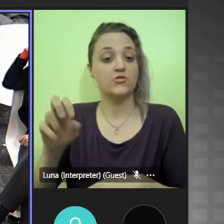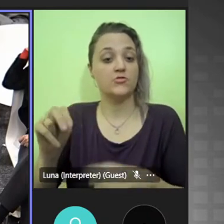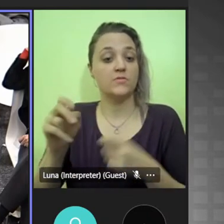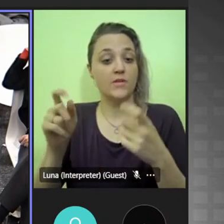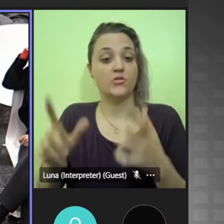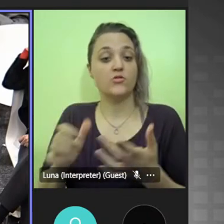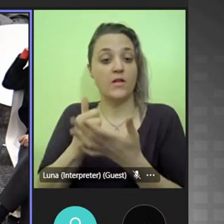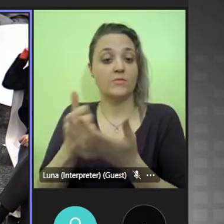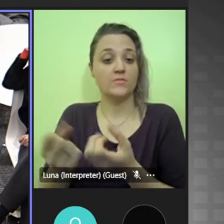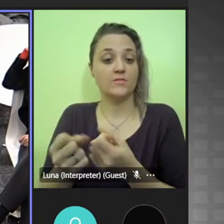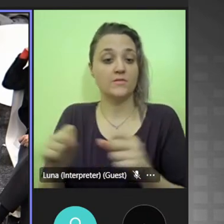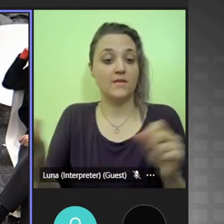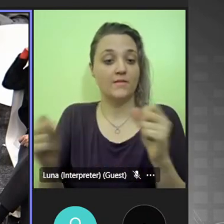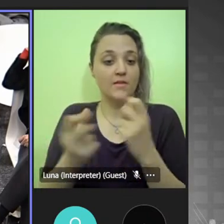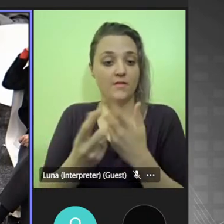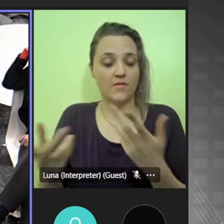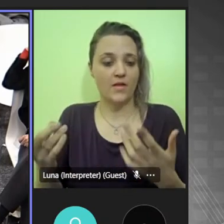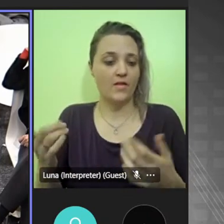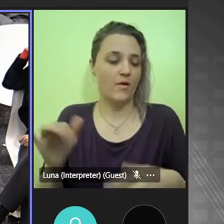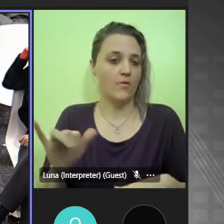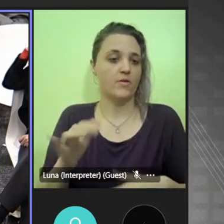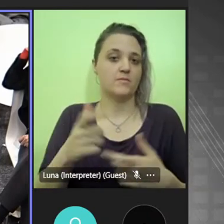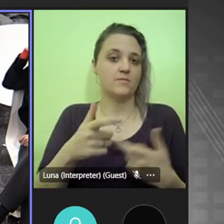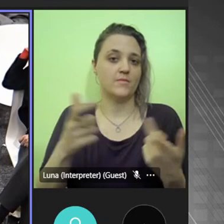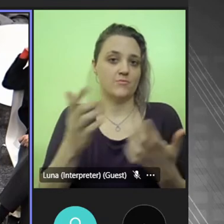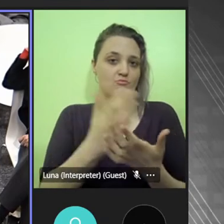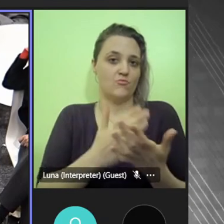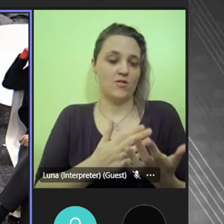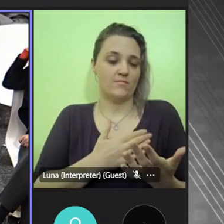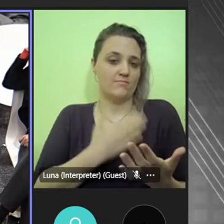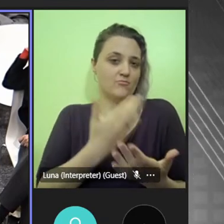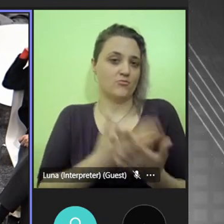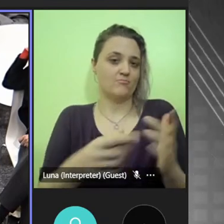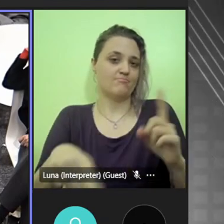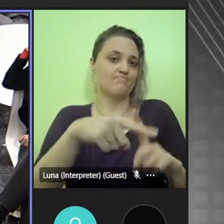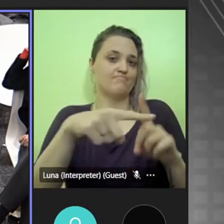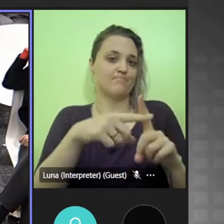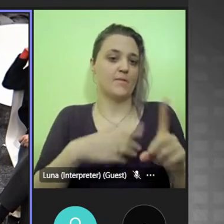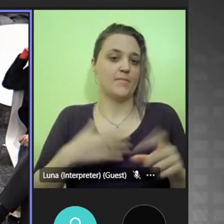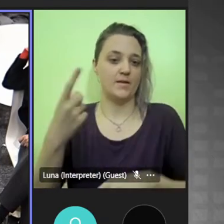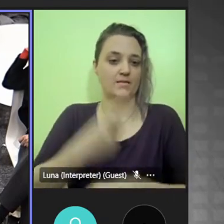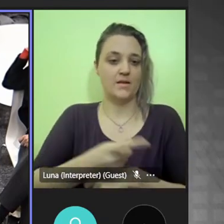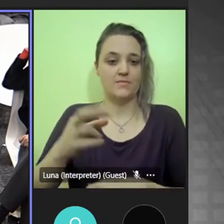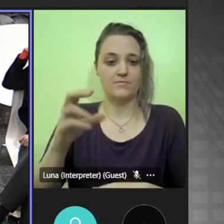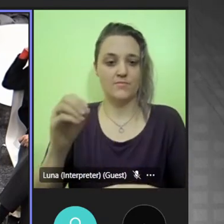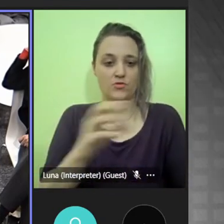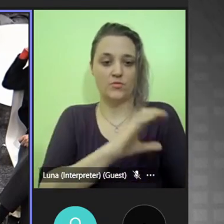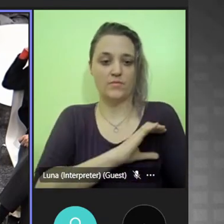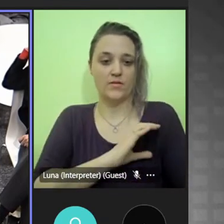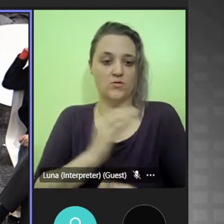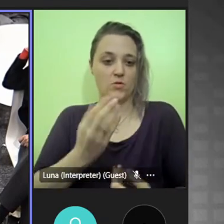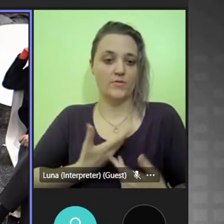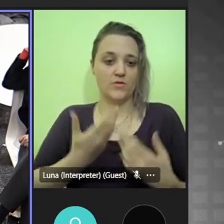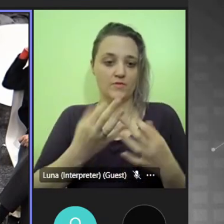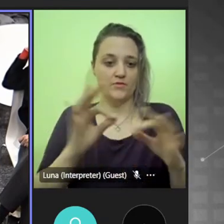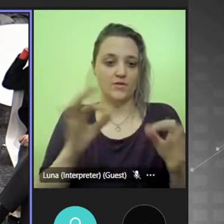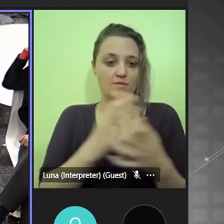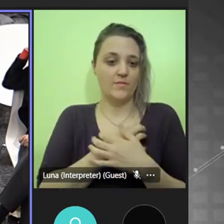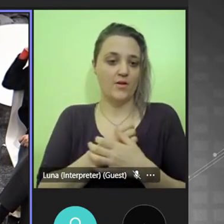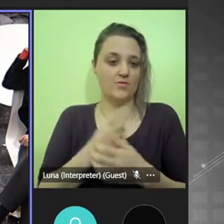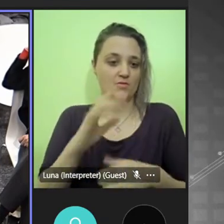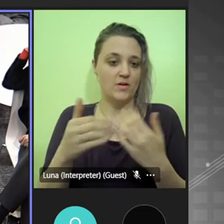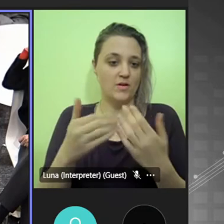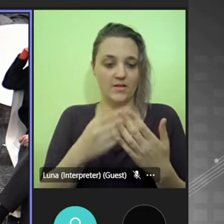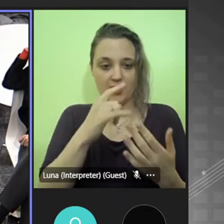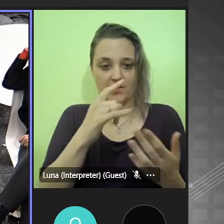you know made her safety of everything that was a highlight of my day when the Metro Police told me that so Three Bears